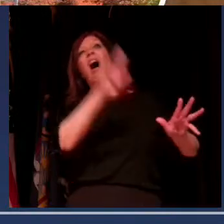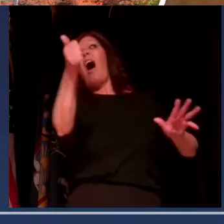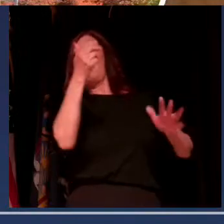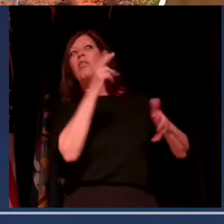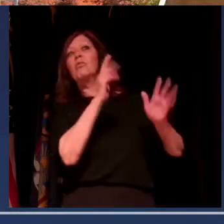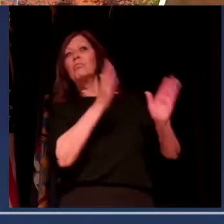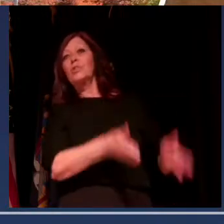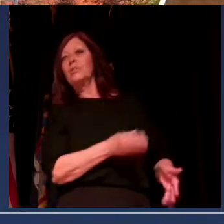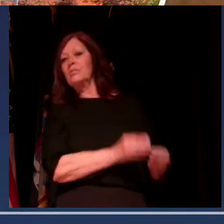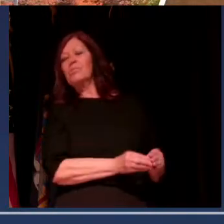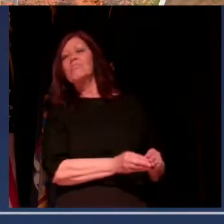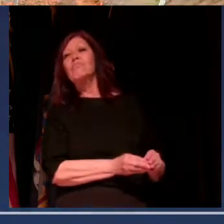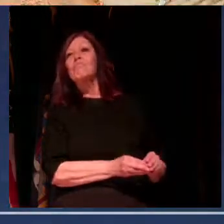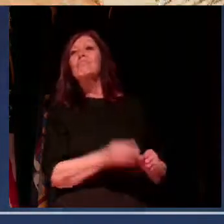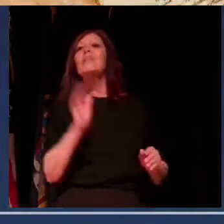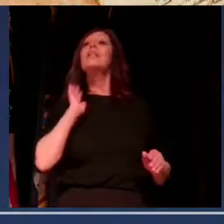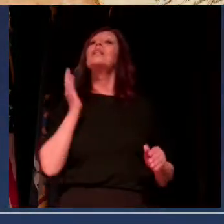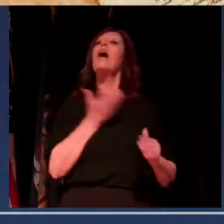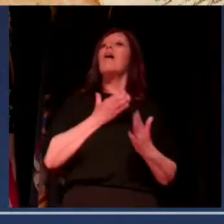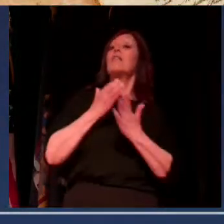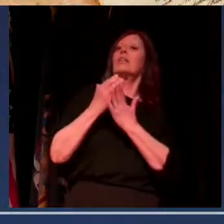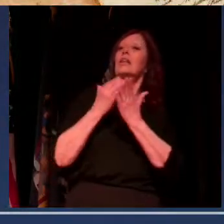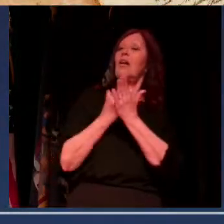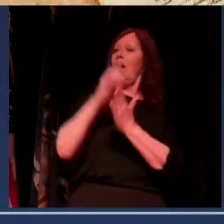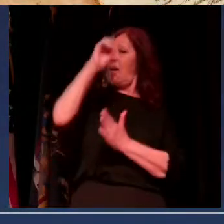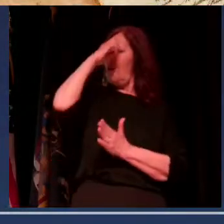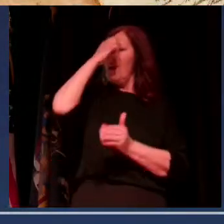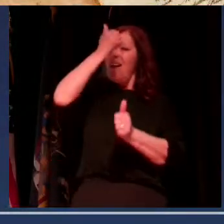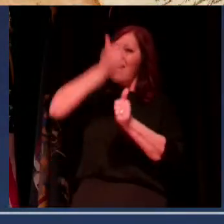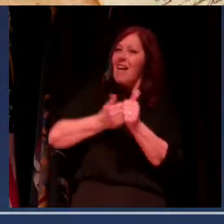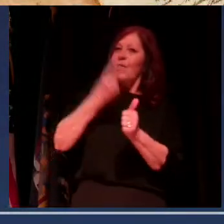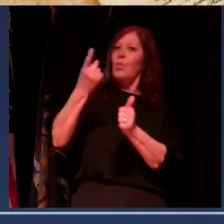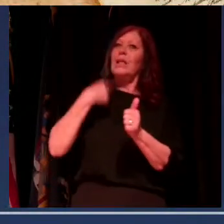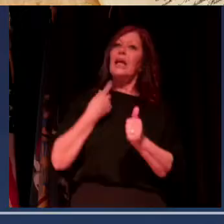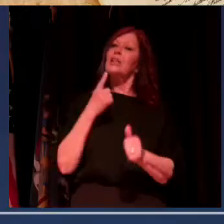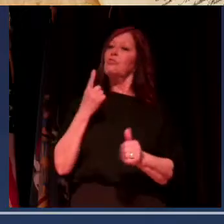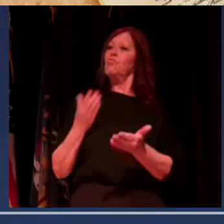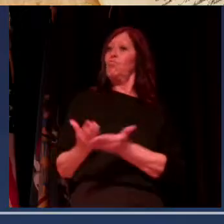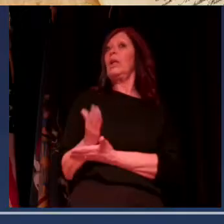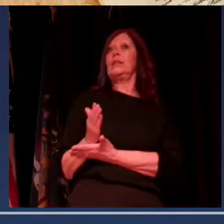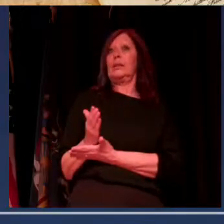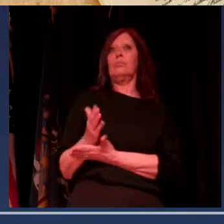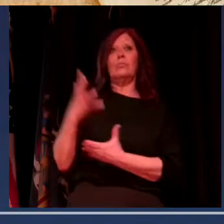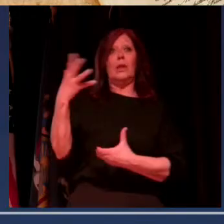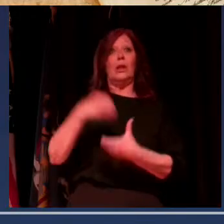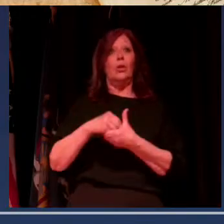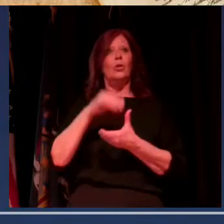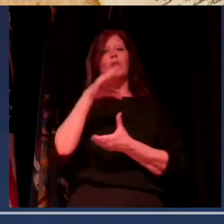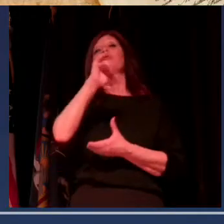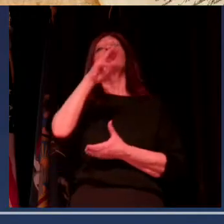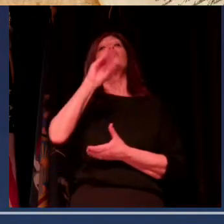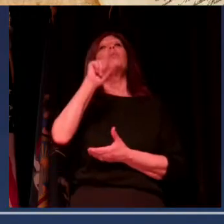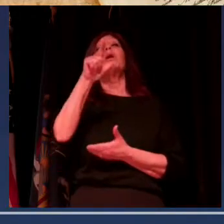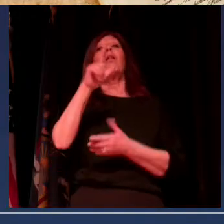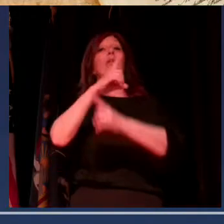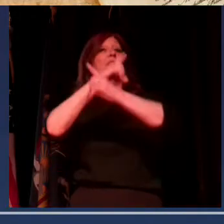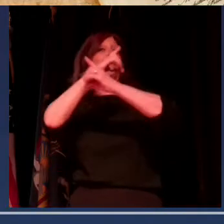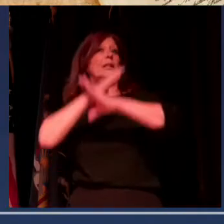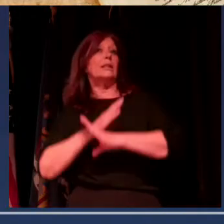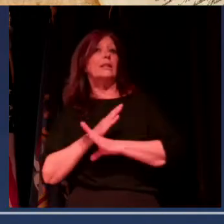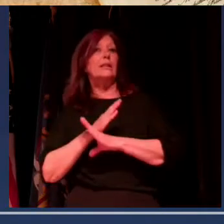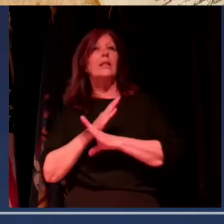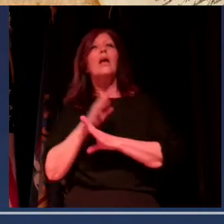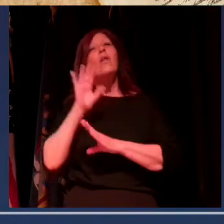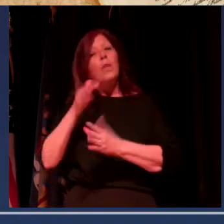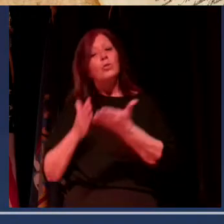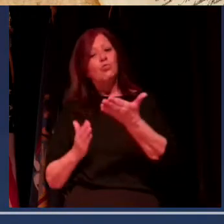fix. In our constitutional government, everyone has certain guaranteed rights, including criminal defendants. Upholding these